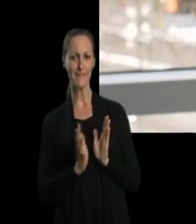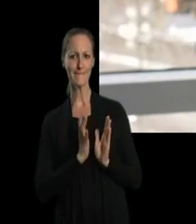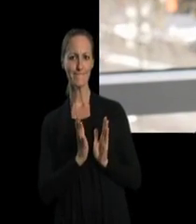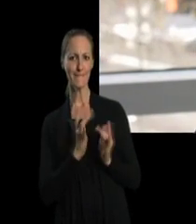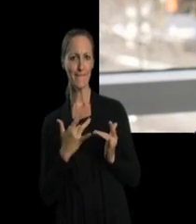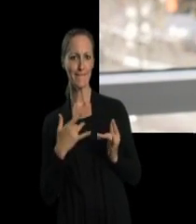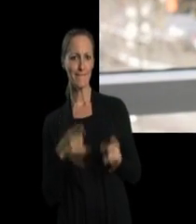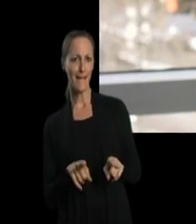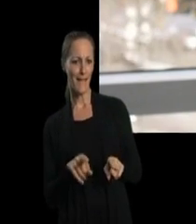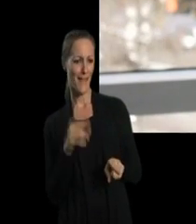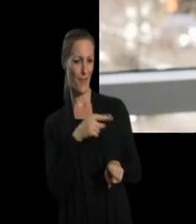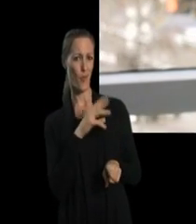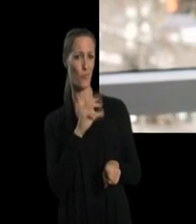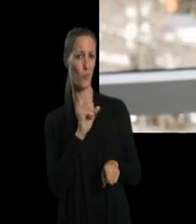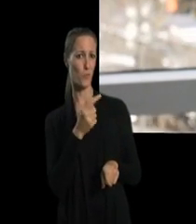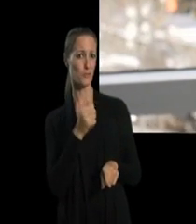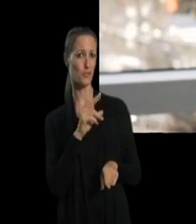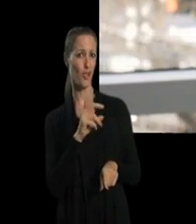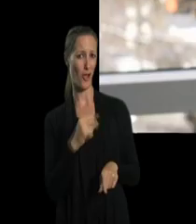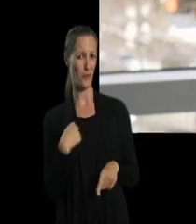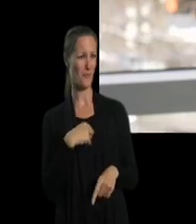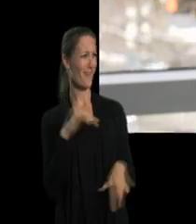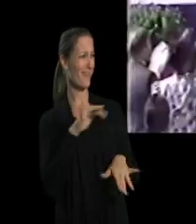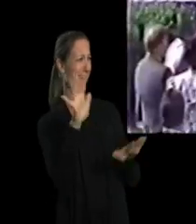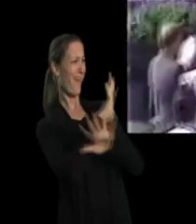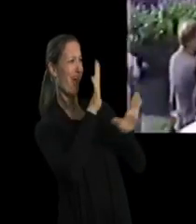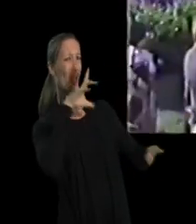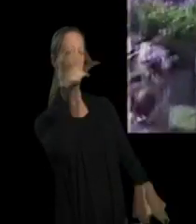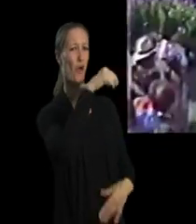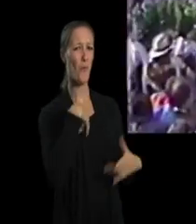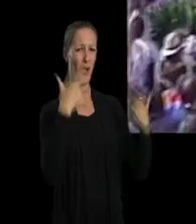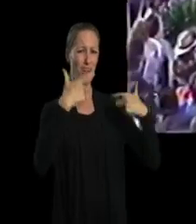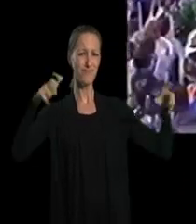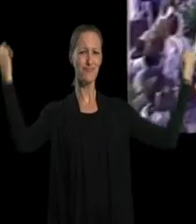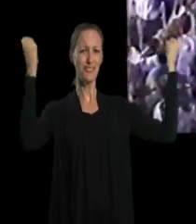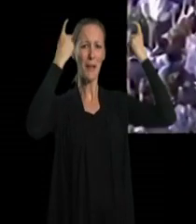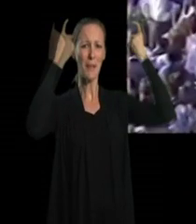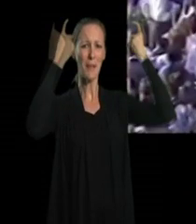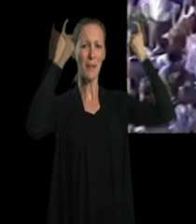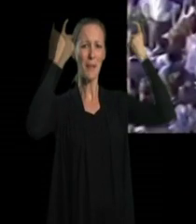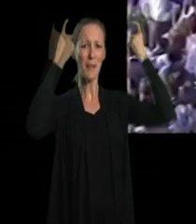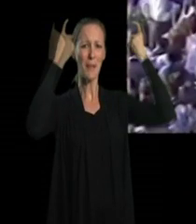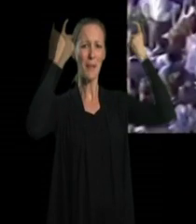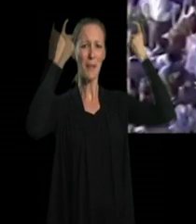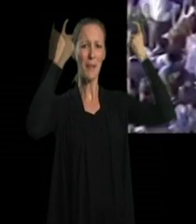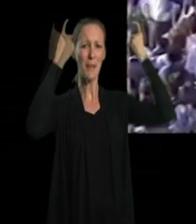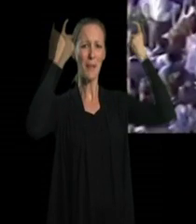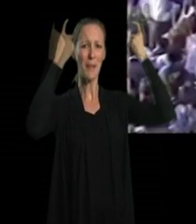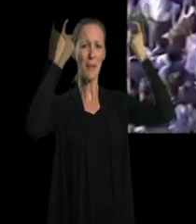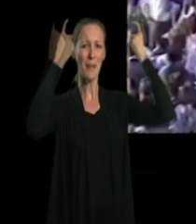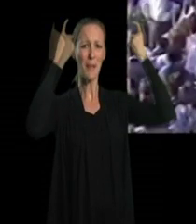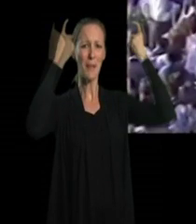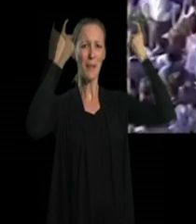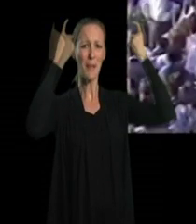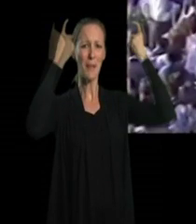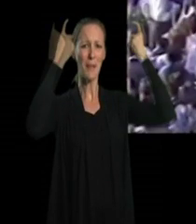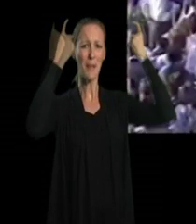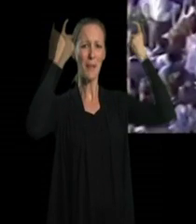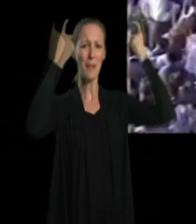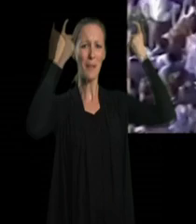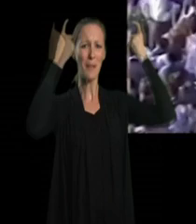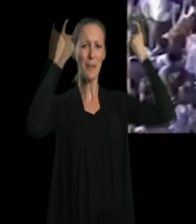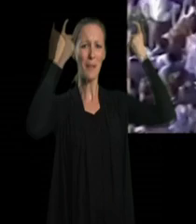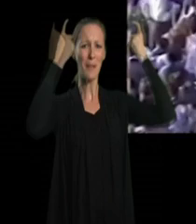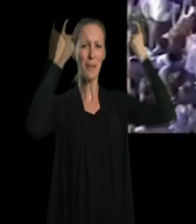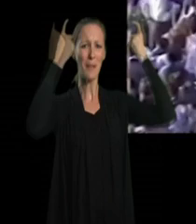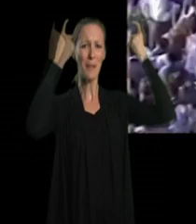cordial, in the Rose Garden. It was like, no, we want a huge celebration. On the south lawn, a podium sits on a stage with a large